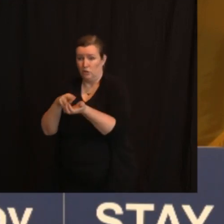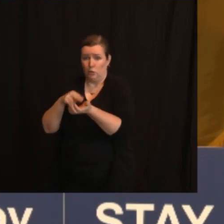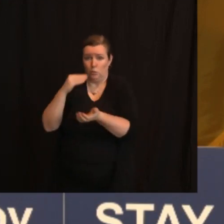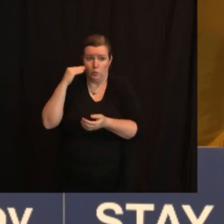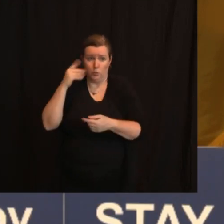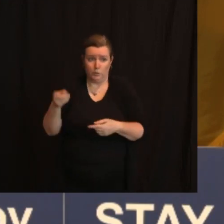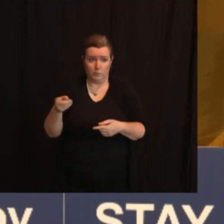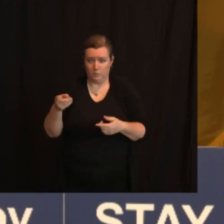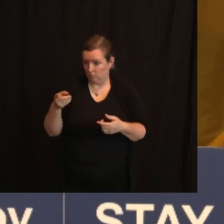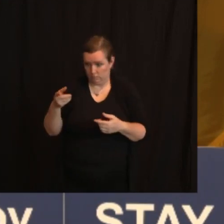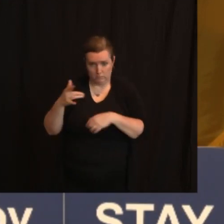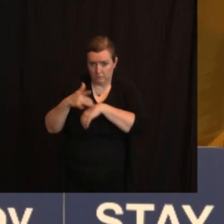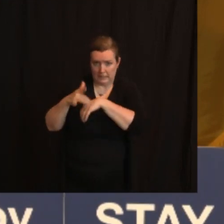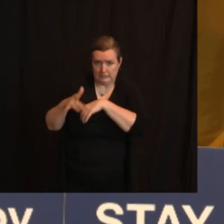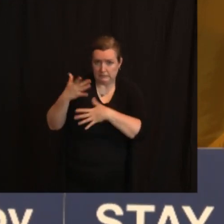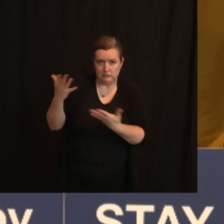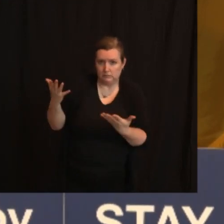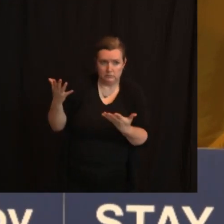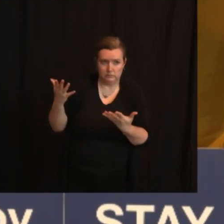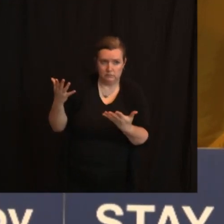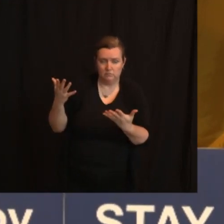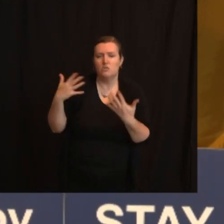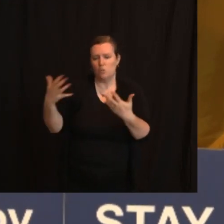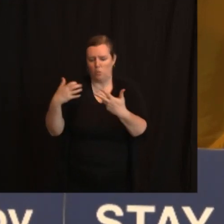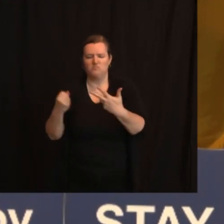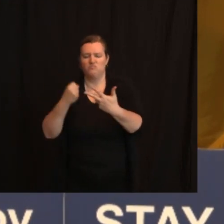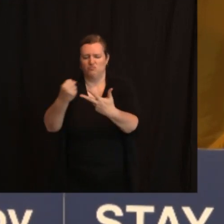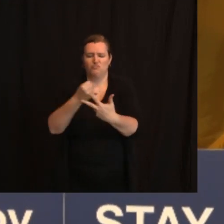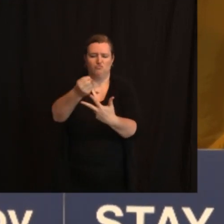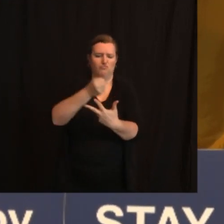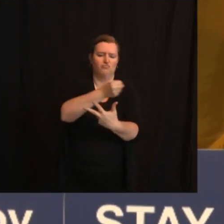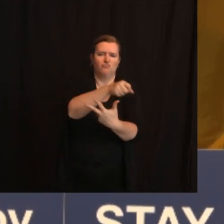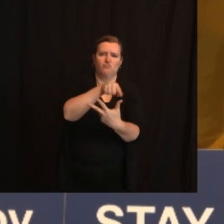East Orange for skilled nursing level patients.